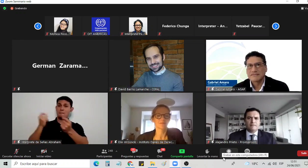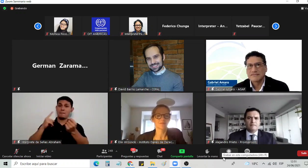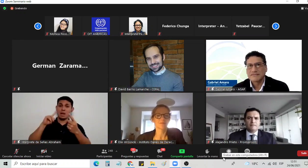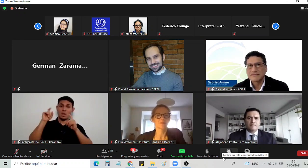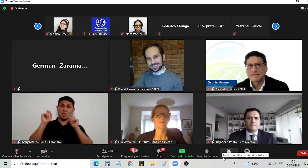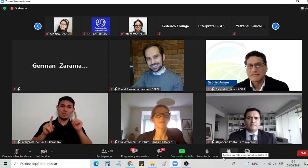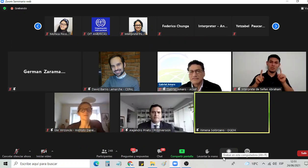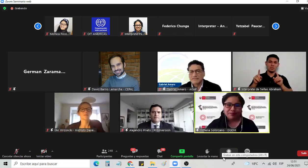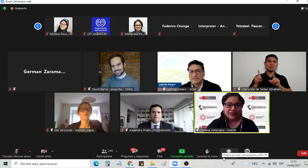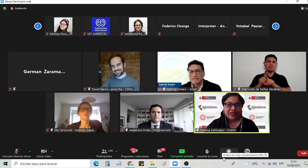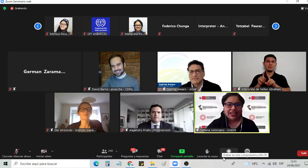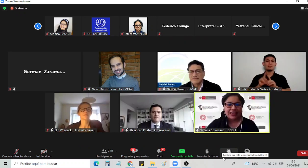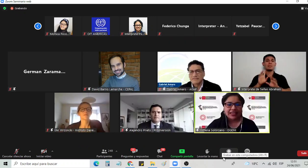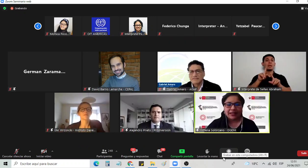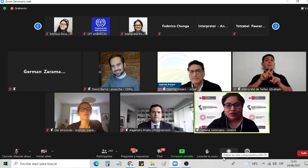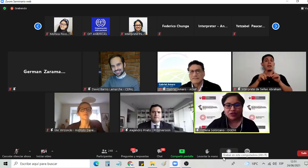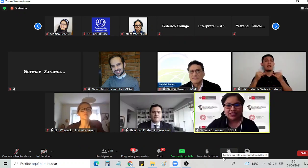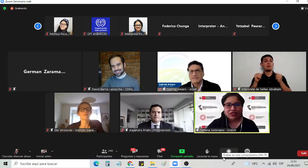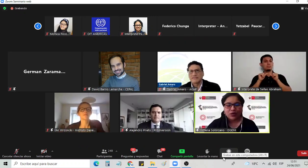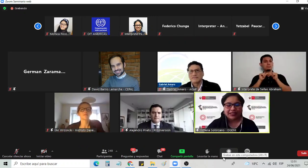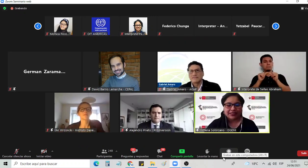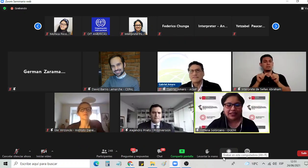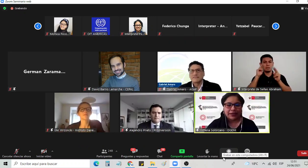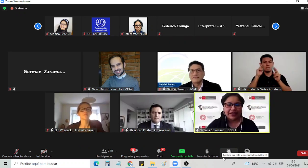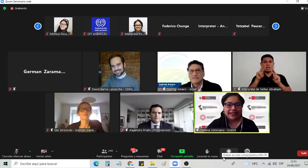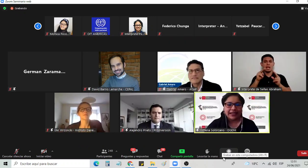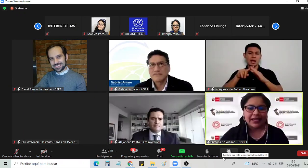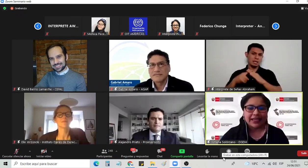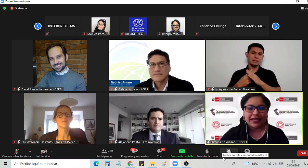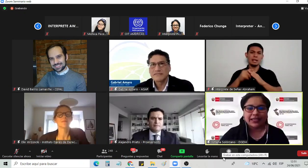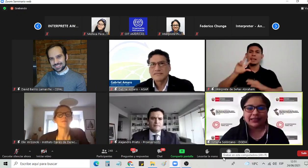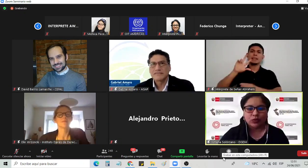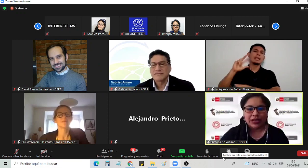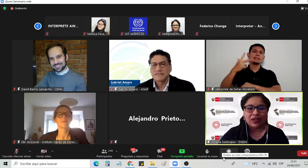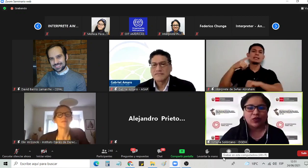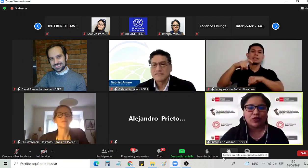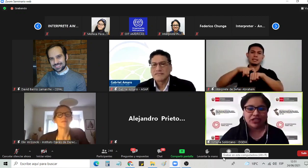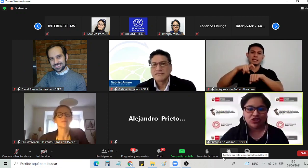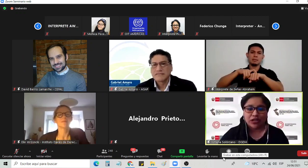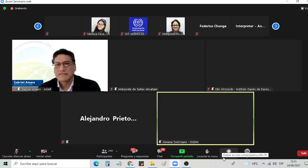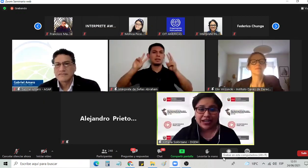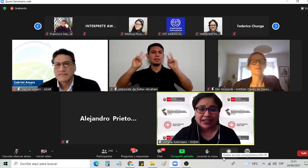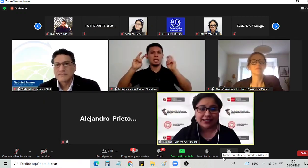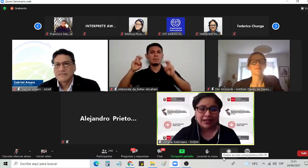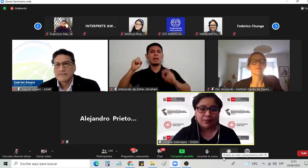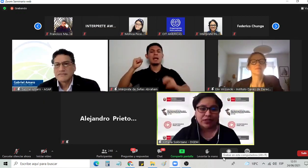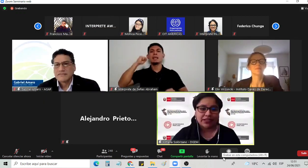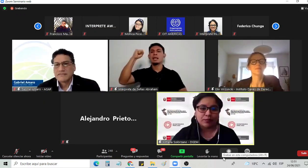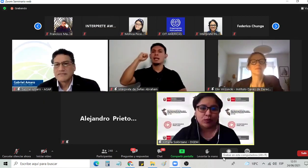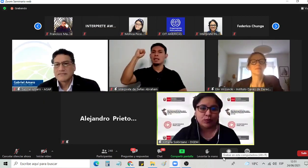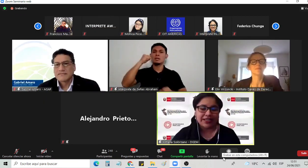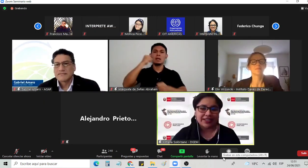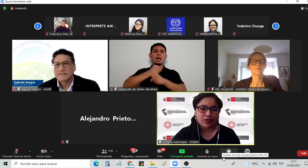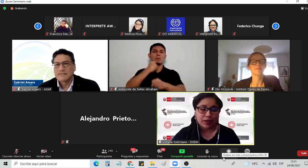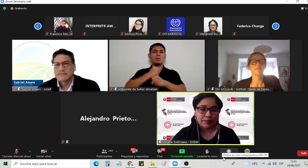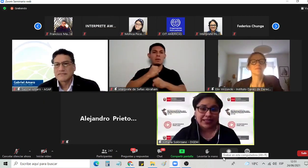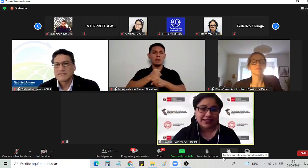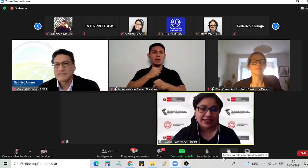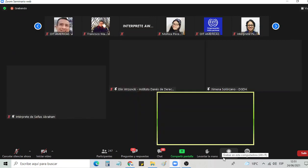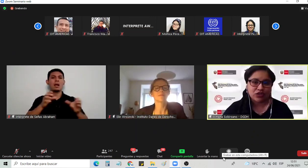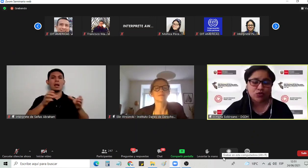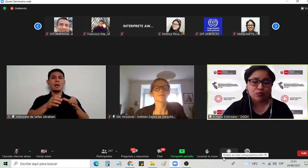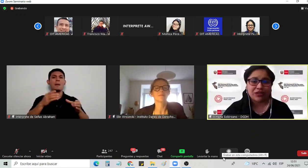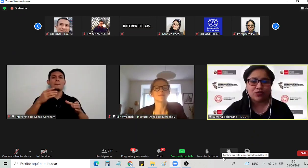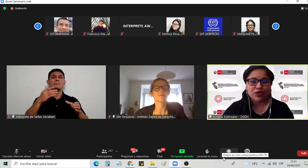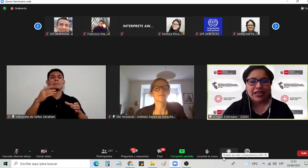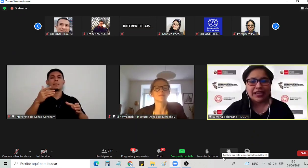represented that question during this panel we would now have the third panel the labor rights and